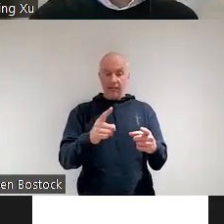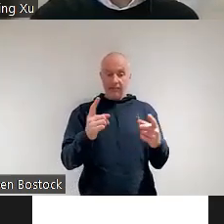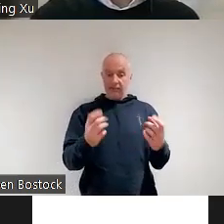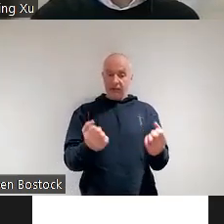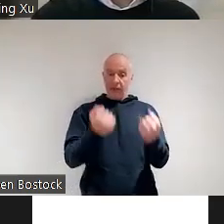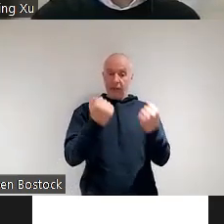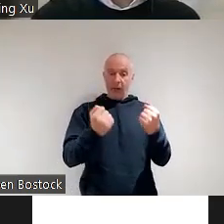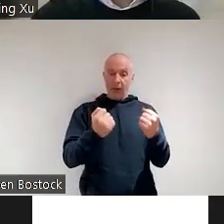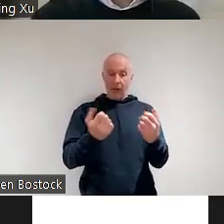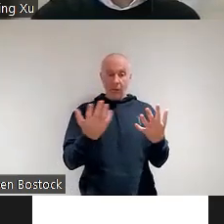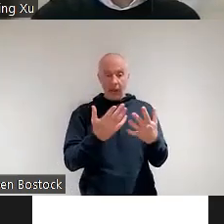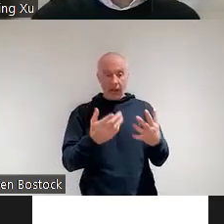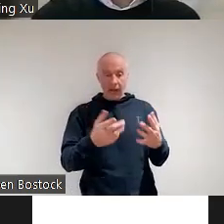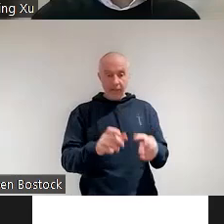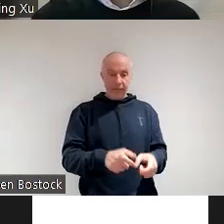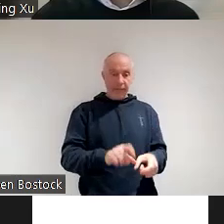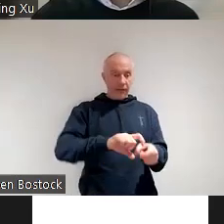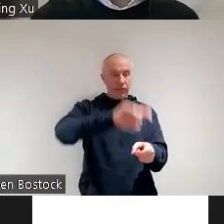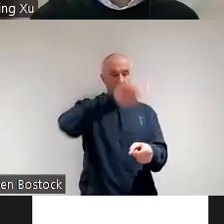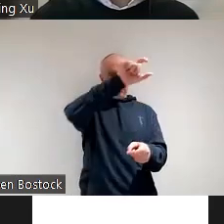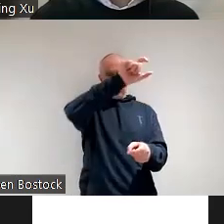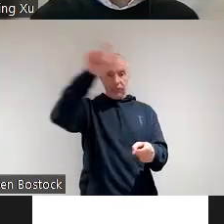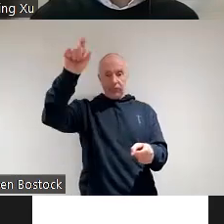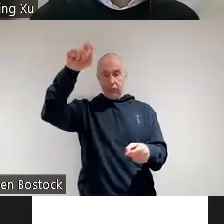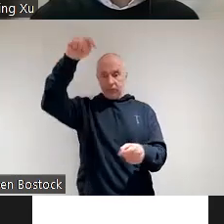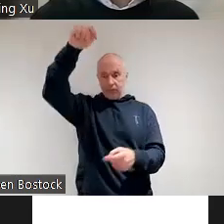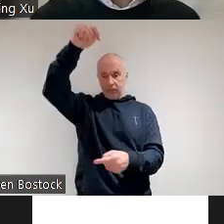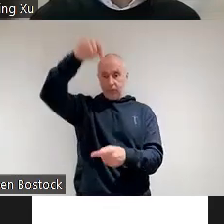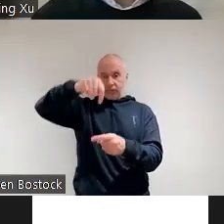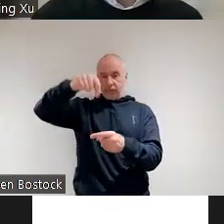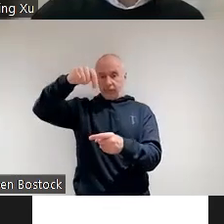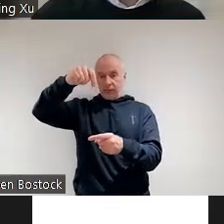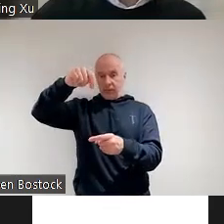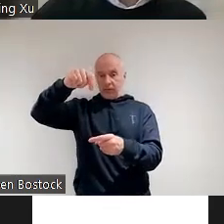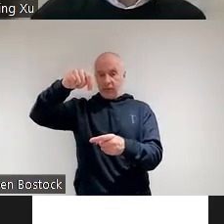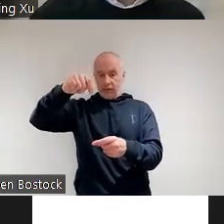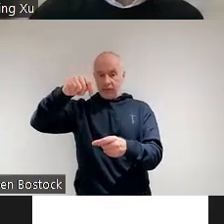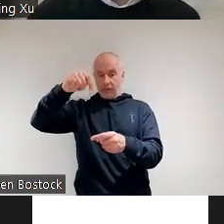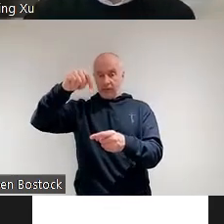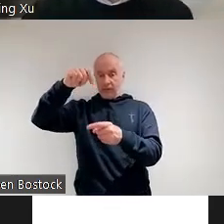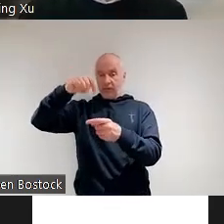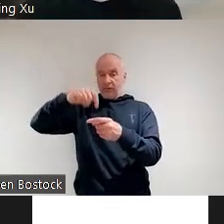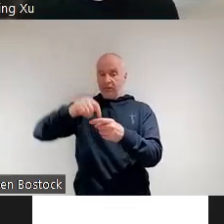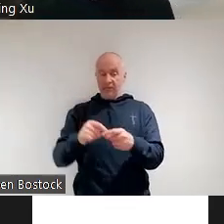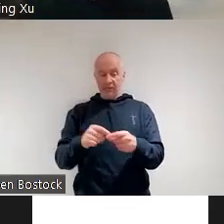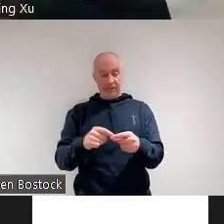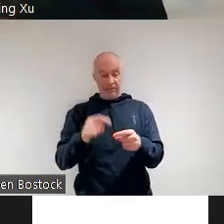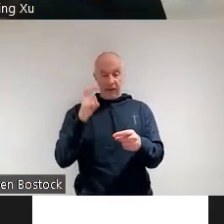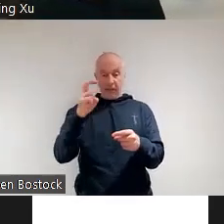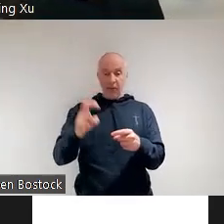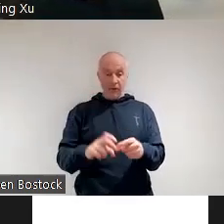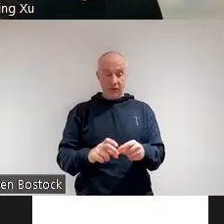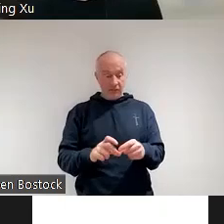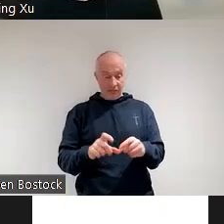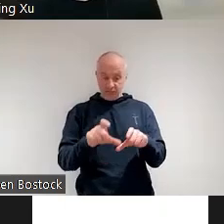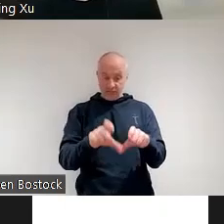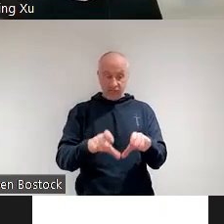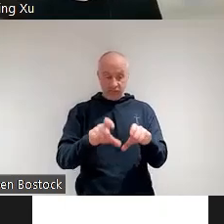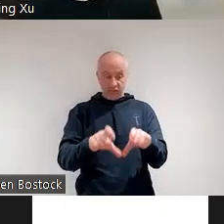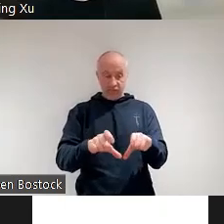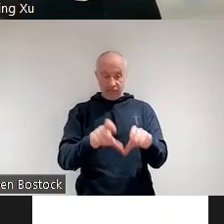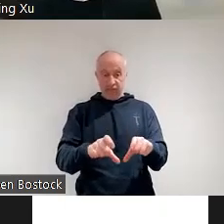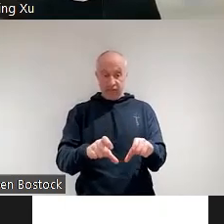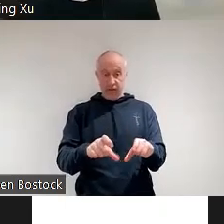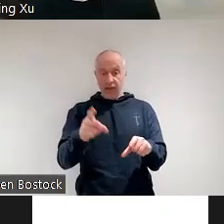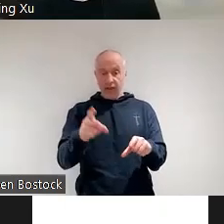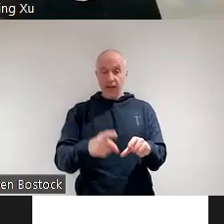block somewhere else, then going through this pantograph, and the bus driver don't have to do anything. They just press a button, and then this pantograph will come down